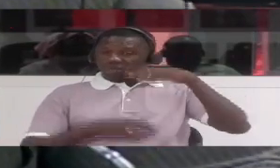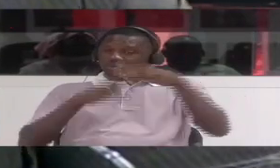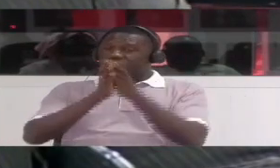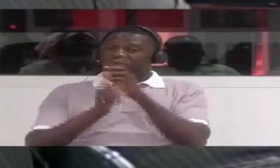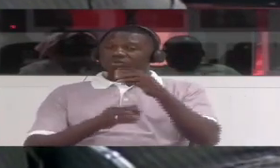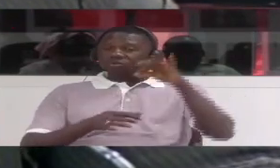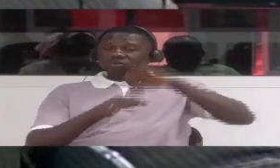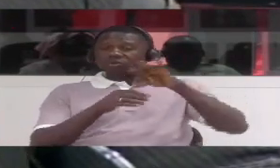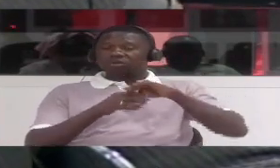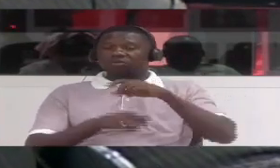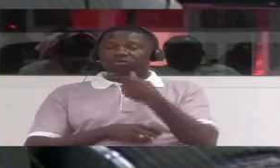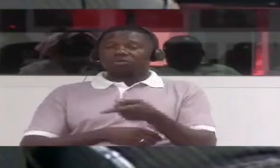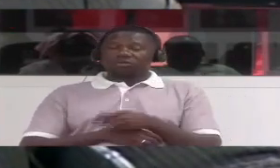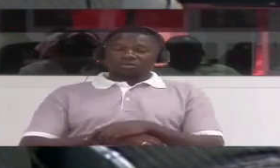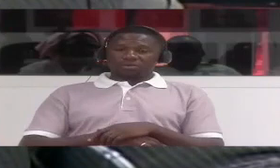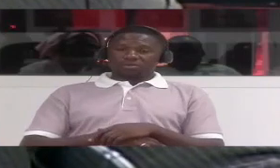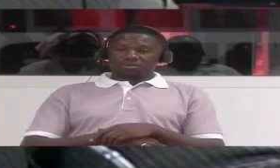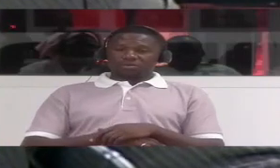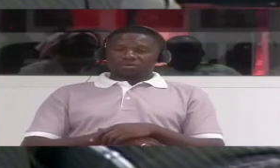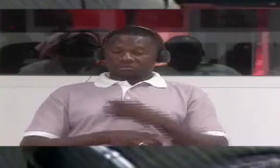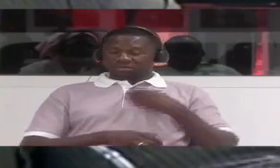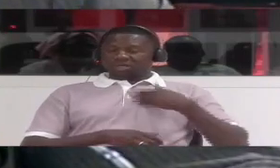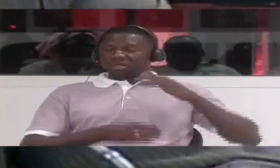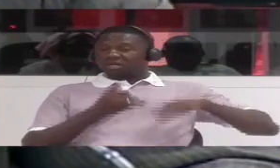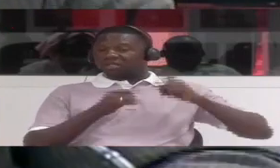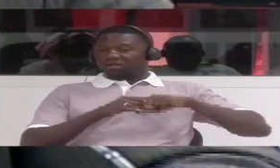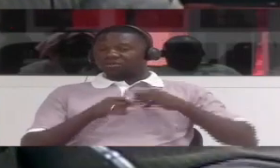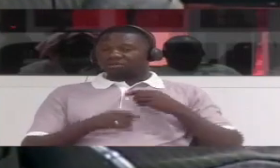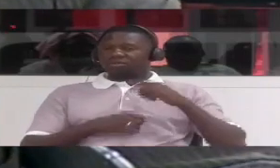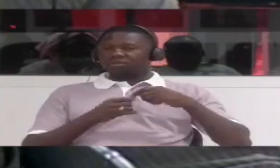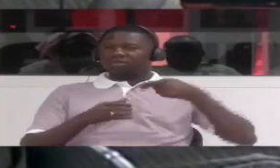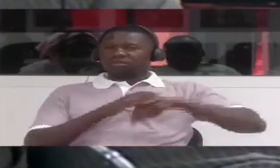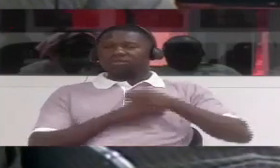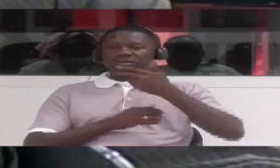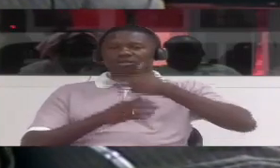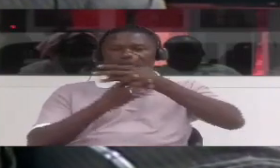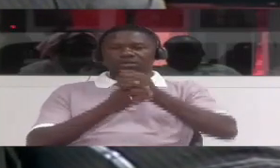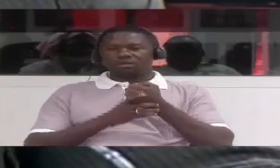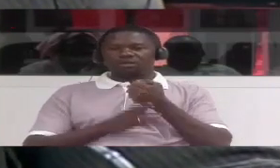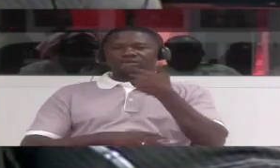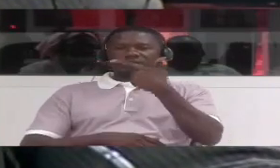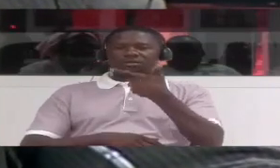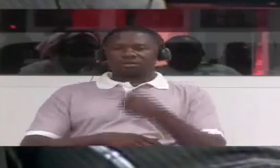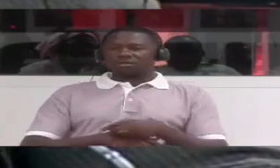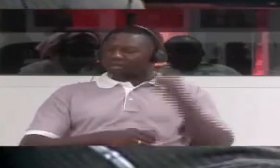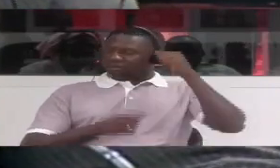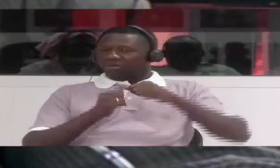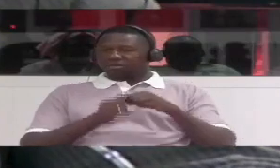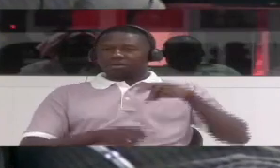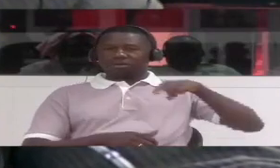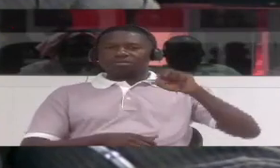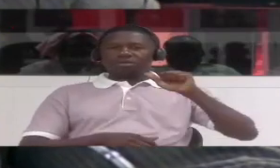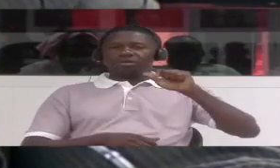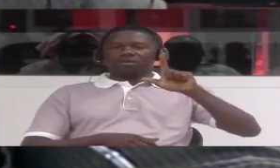The last time I voted was 97. I remember Malik Mbu was there. He was always a jovial man. He said, Cham, are you